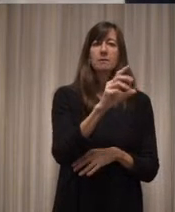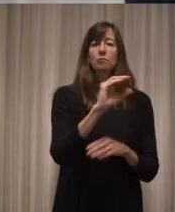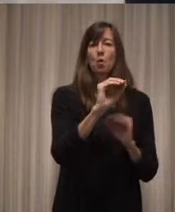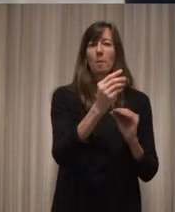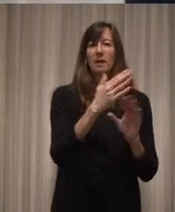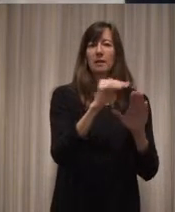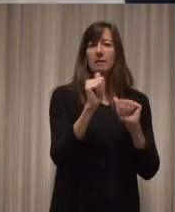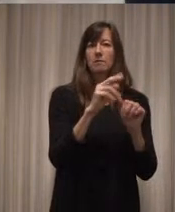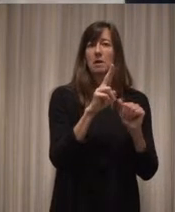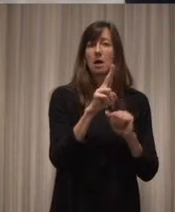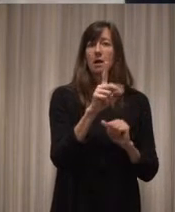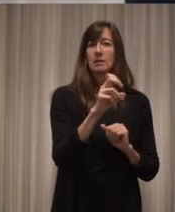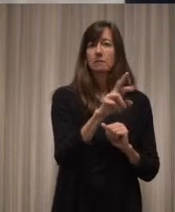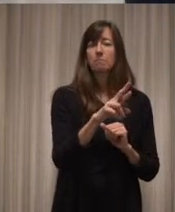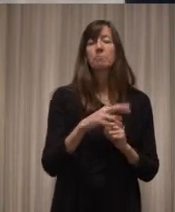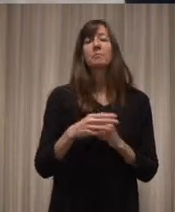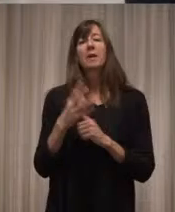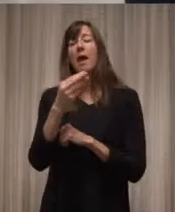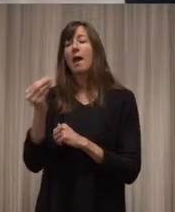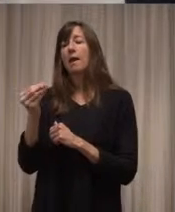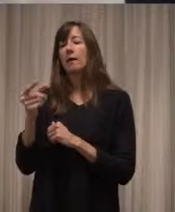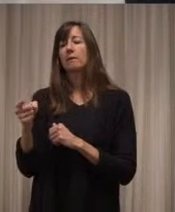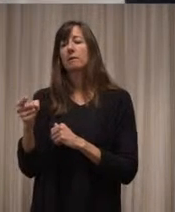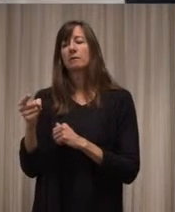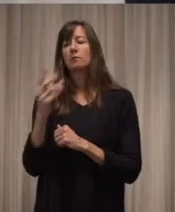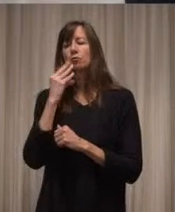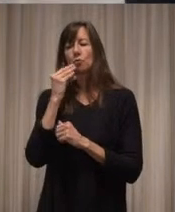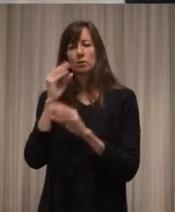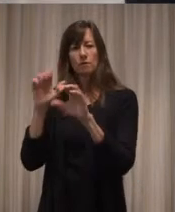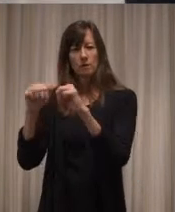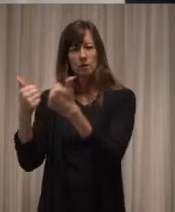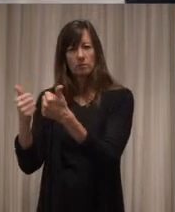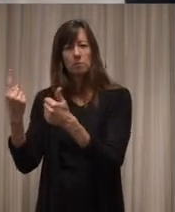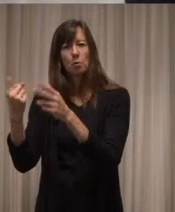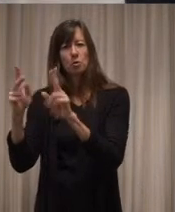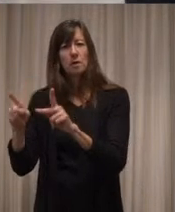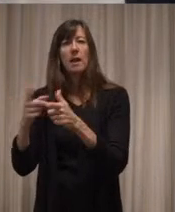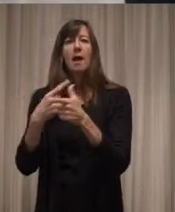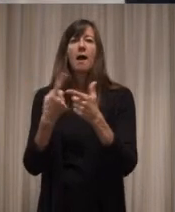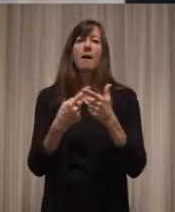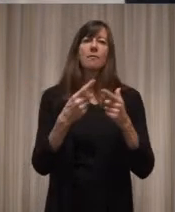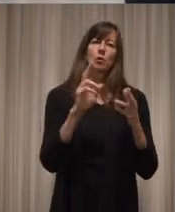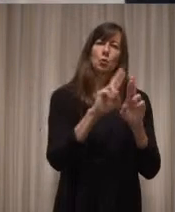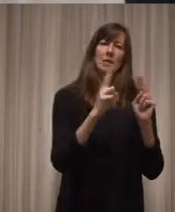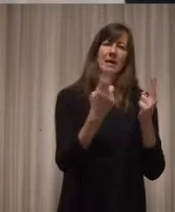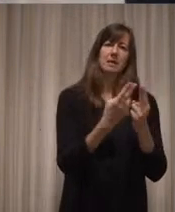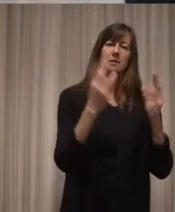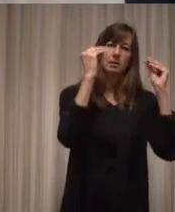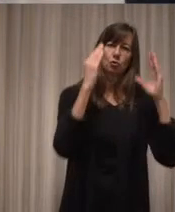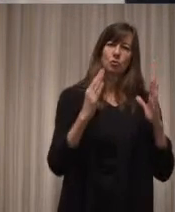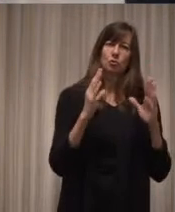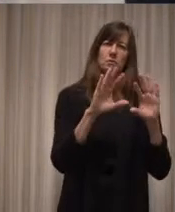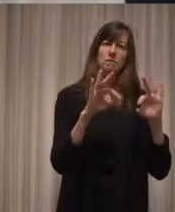Jewish Federation and the New York State United Teachers will also be represented. And we want,